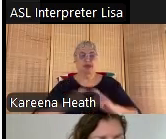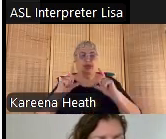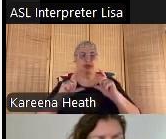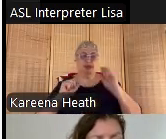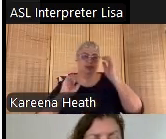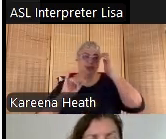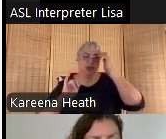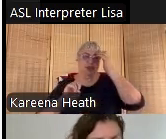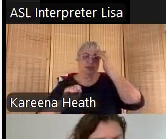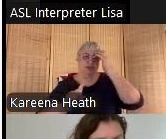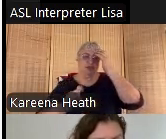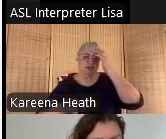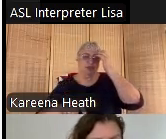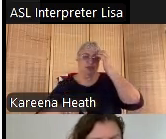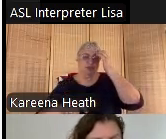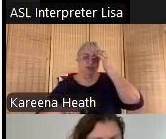slides and do share screen?